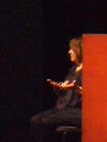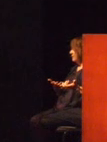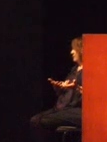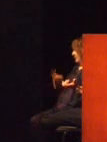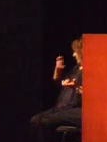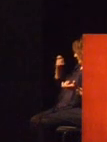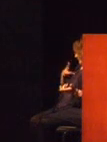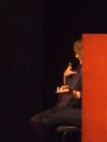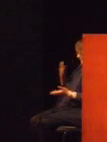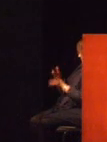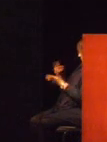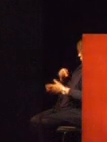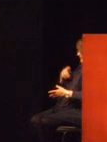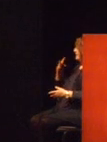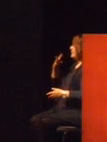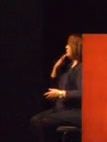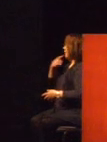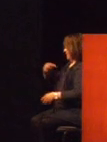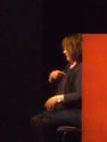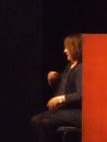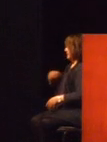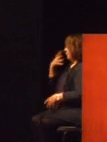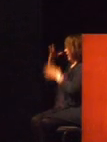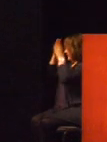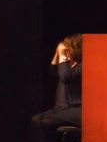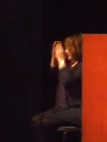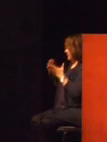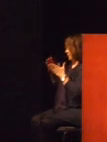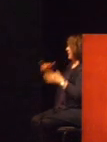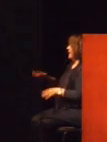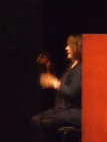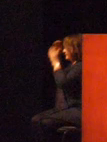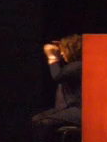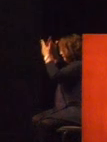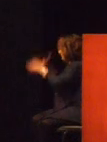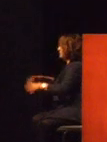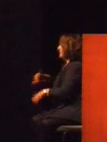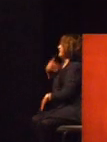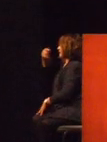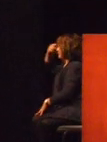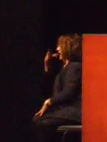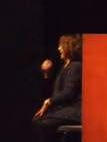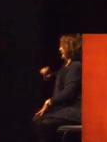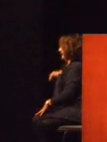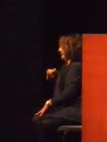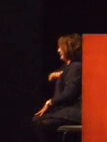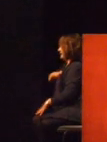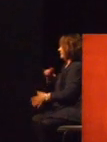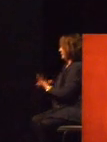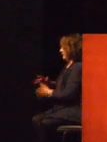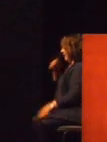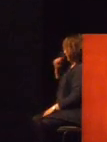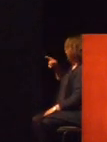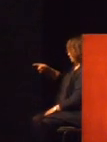in some ways, they're talking to me as a white teacher who has taught young black and Latinx students and have not thought, you're going to Harvard Medical